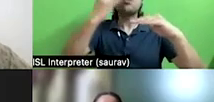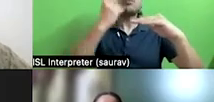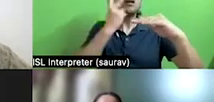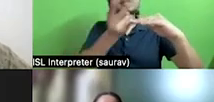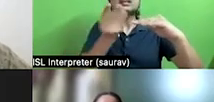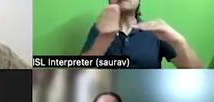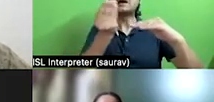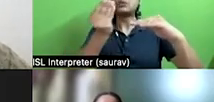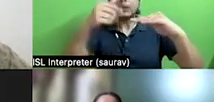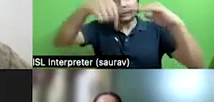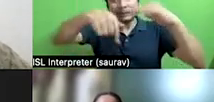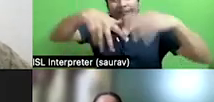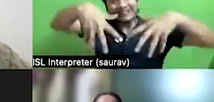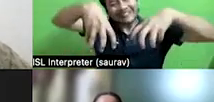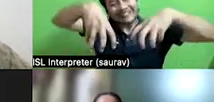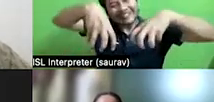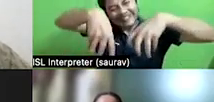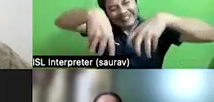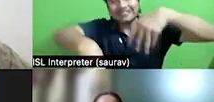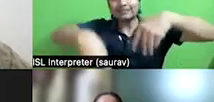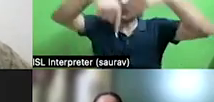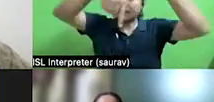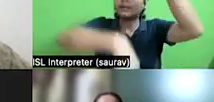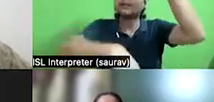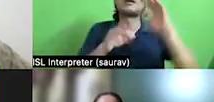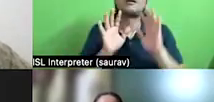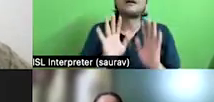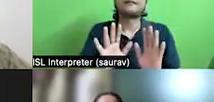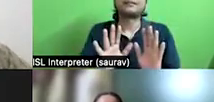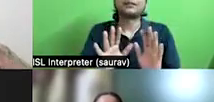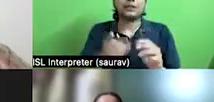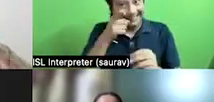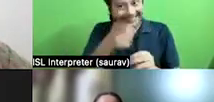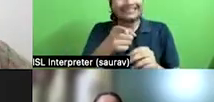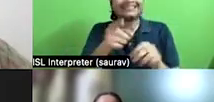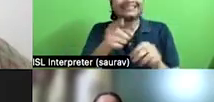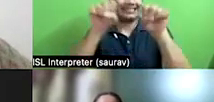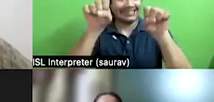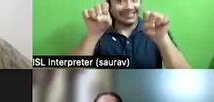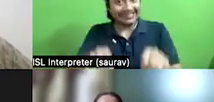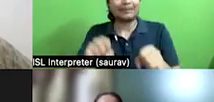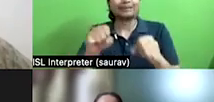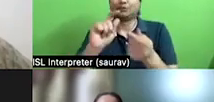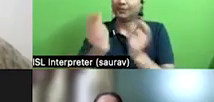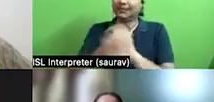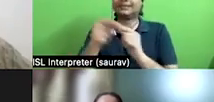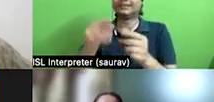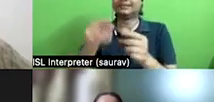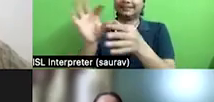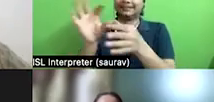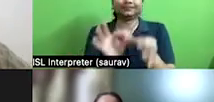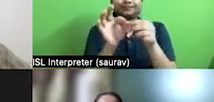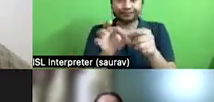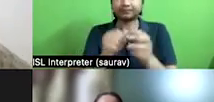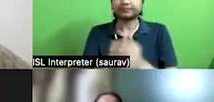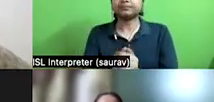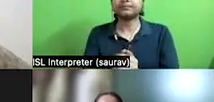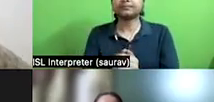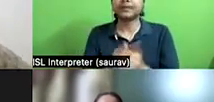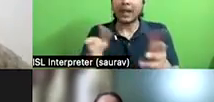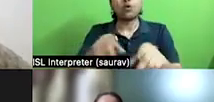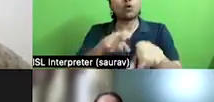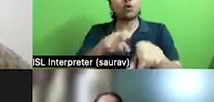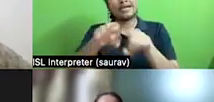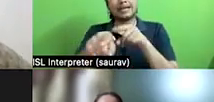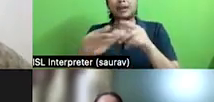example. So let me move on and give one example to make it much better to understand. I'm taking an example of a